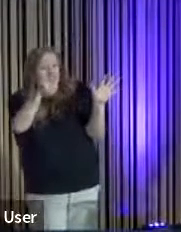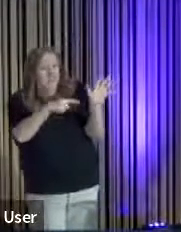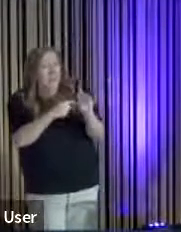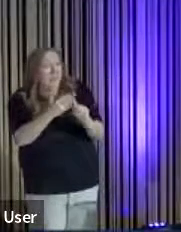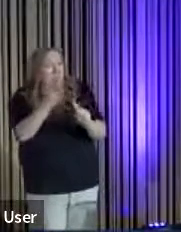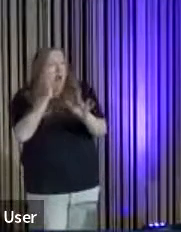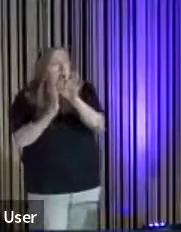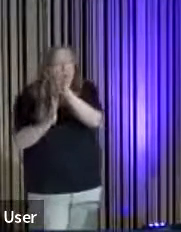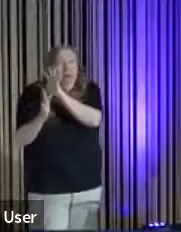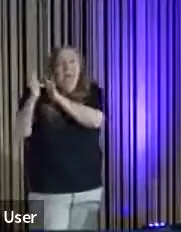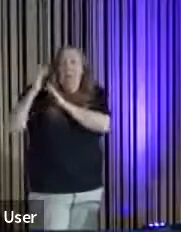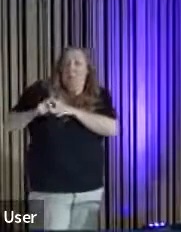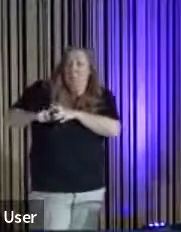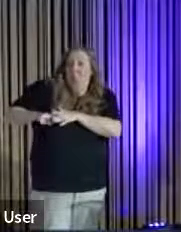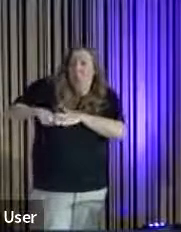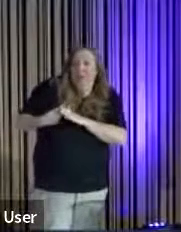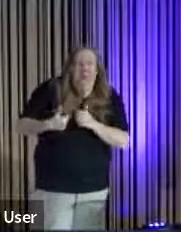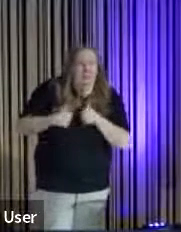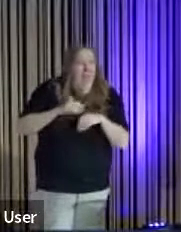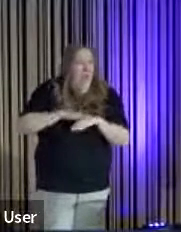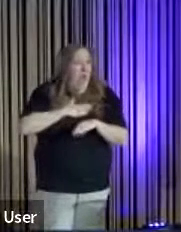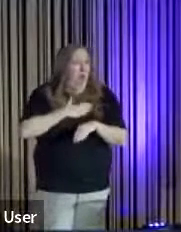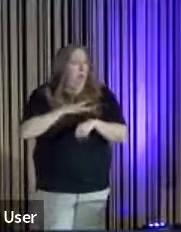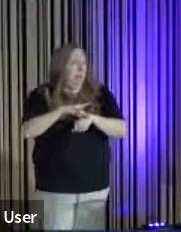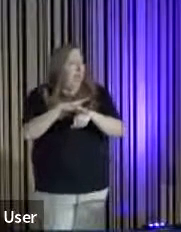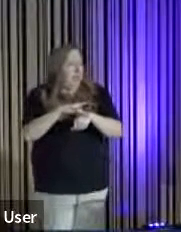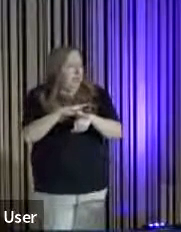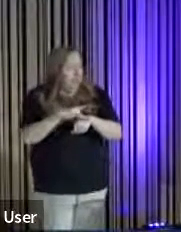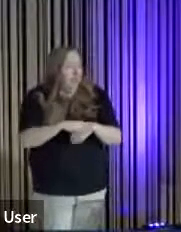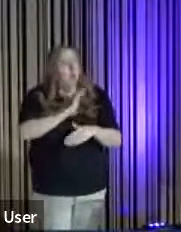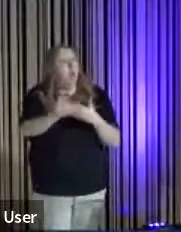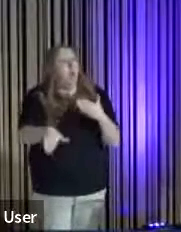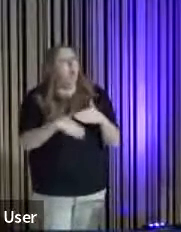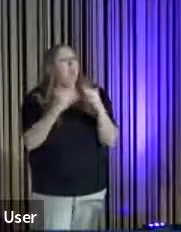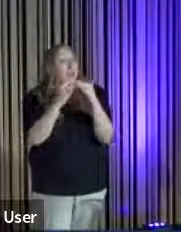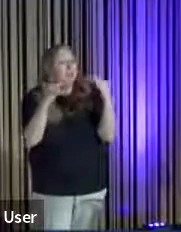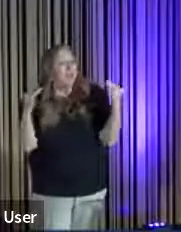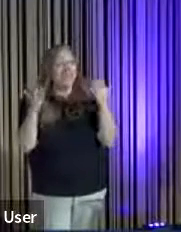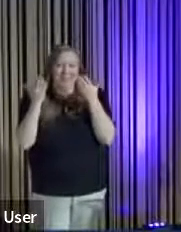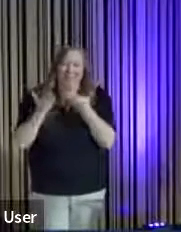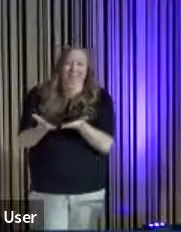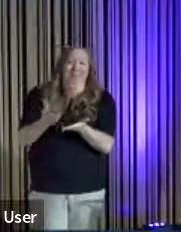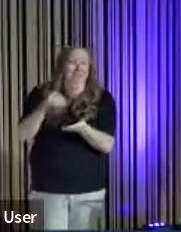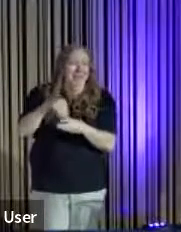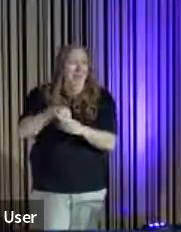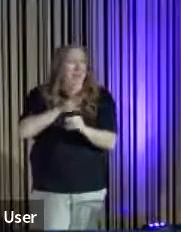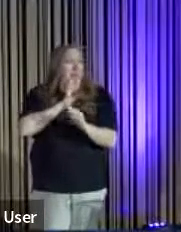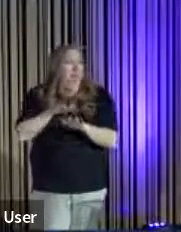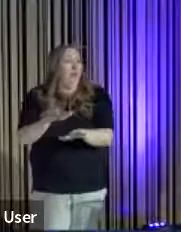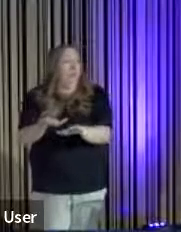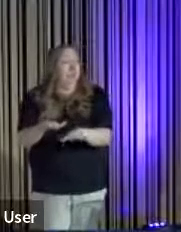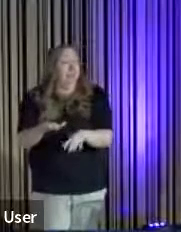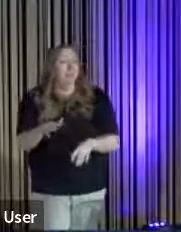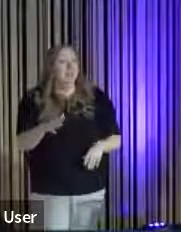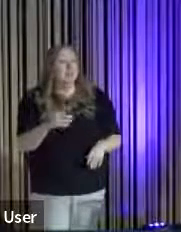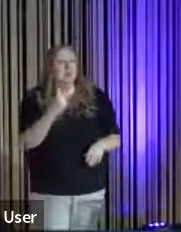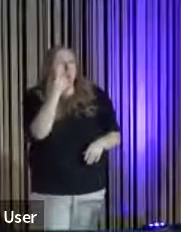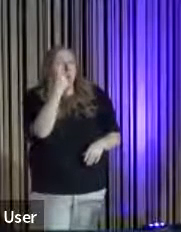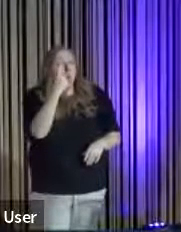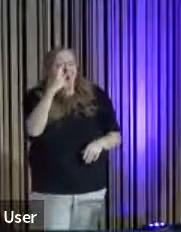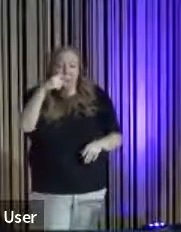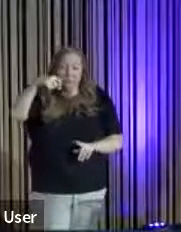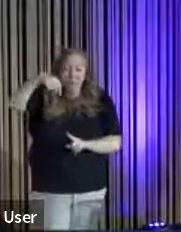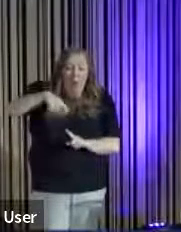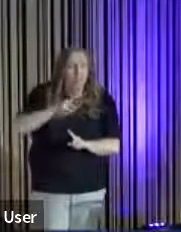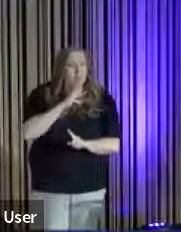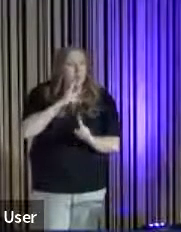planet. And all of this diversity is essentially present in the ocean. So in a single drop of water from the ocean,